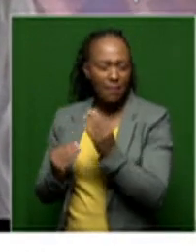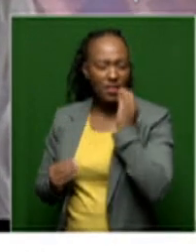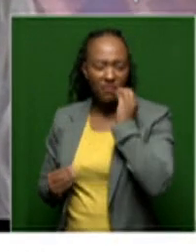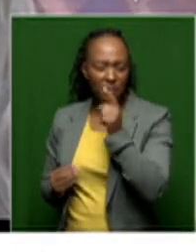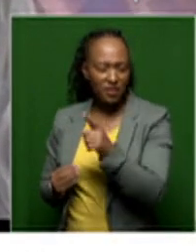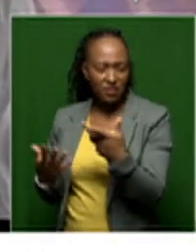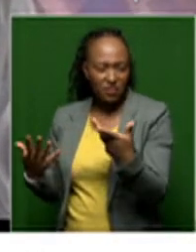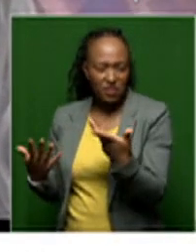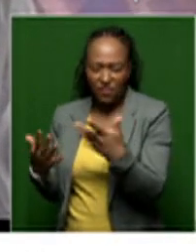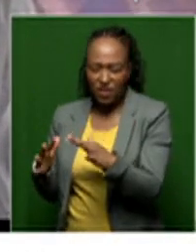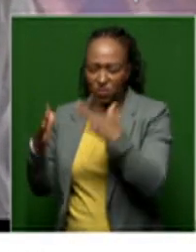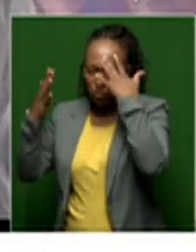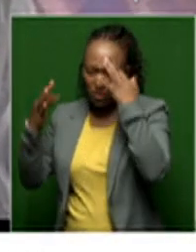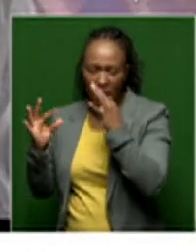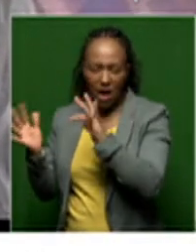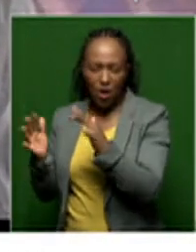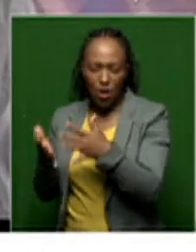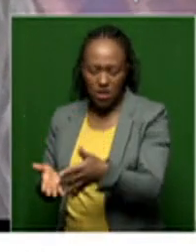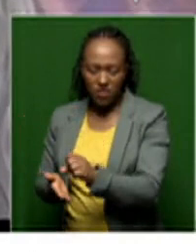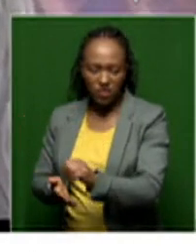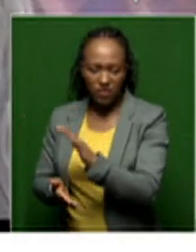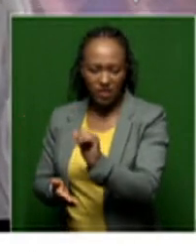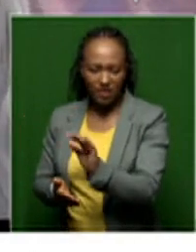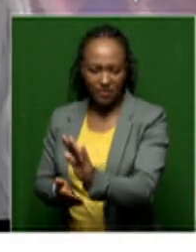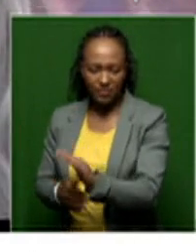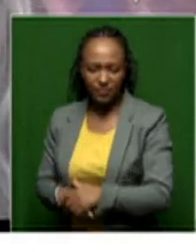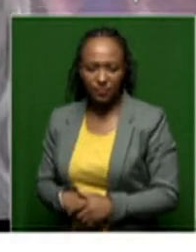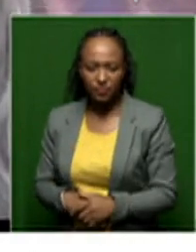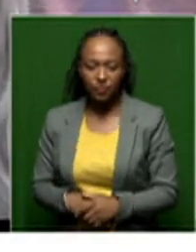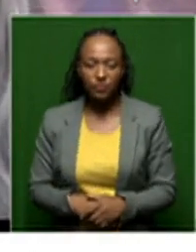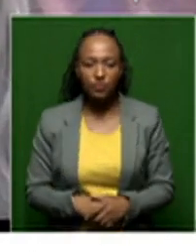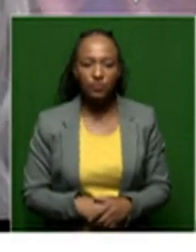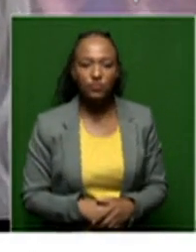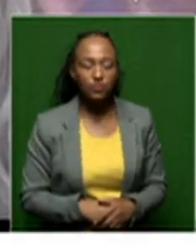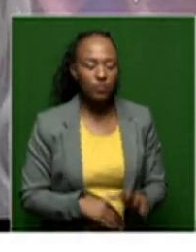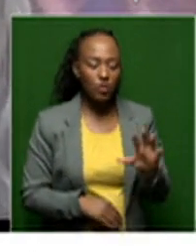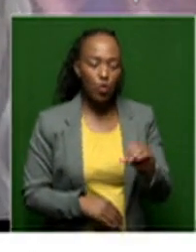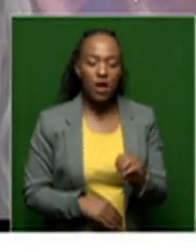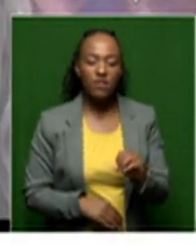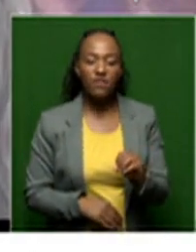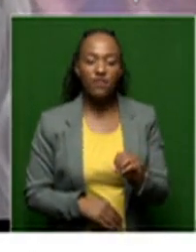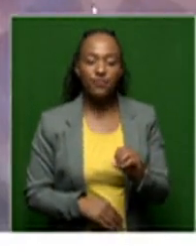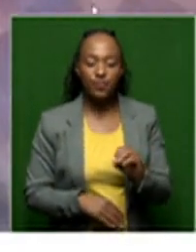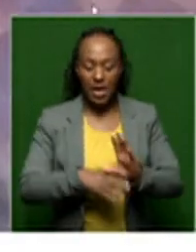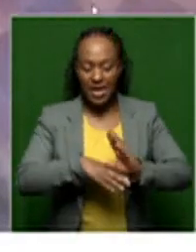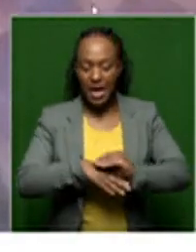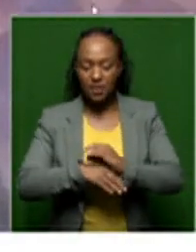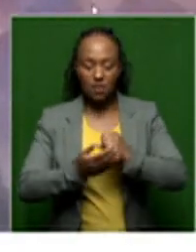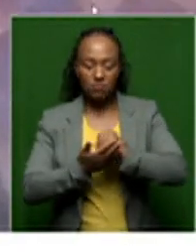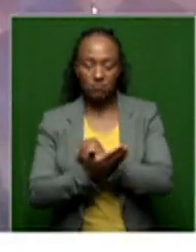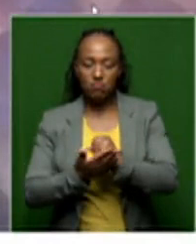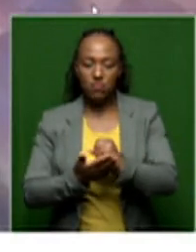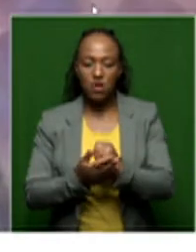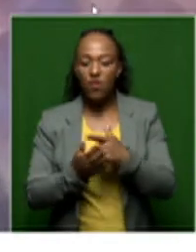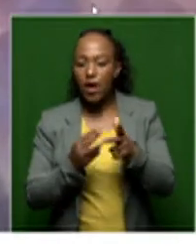how we actually come to that in South Africa. So there is a cancer registry that is run. So all institutions would have